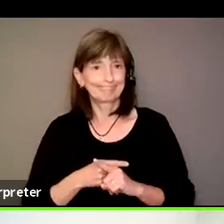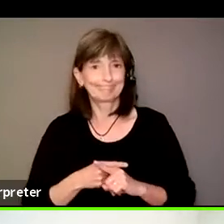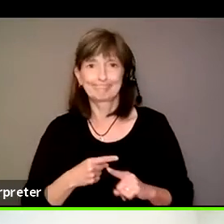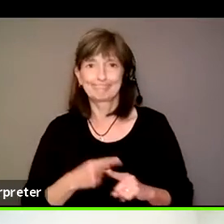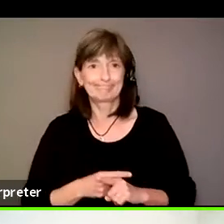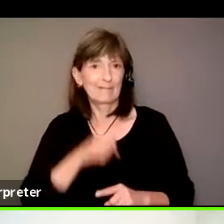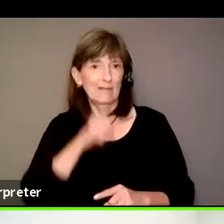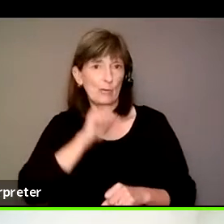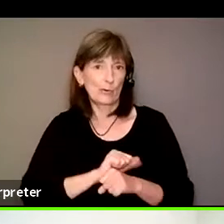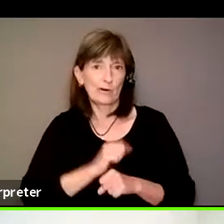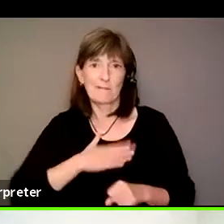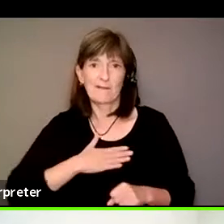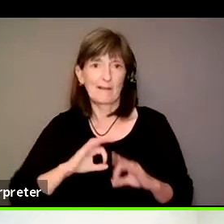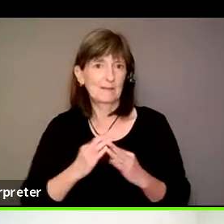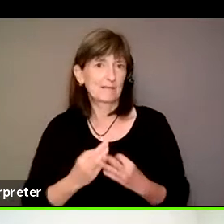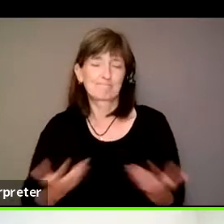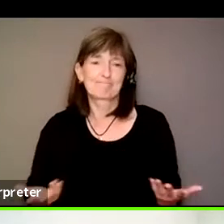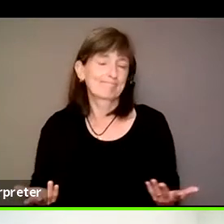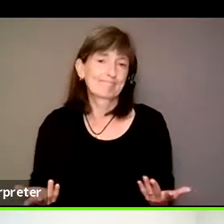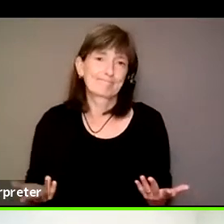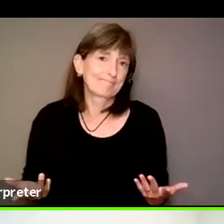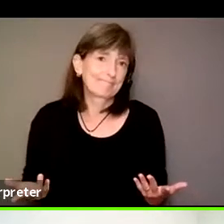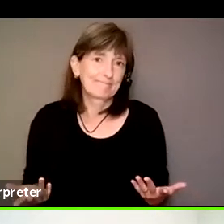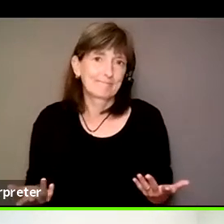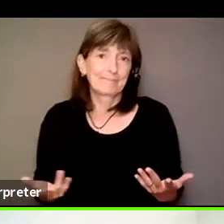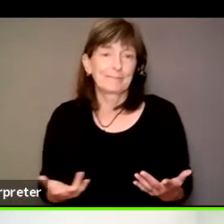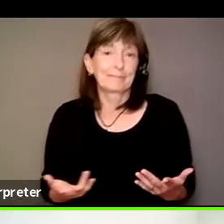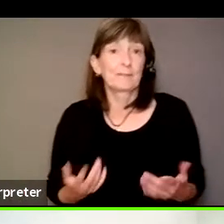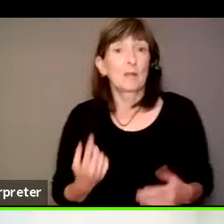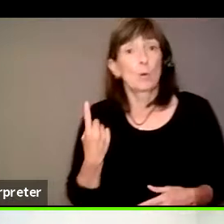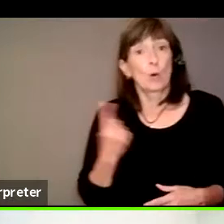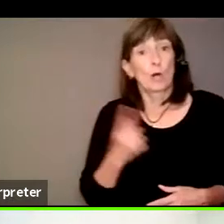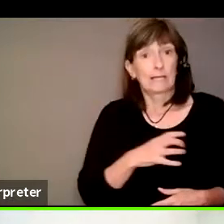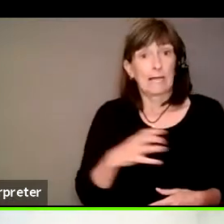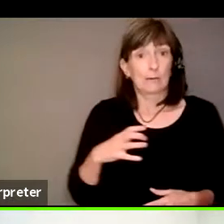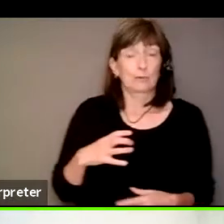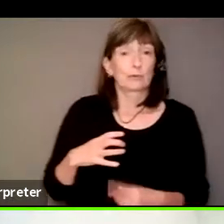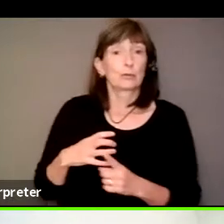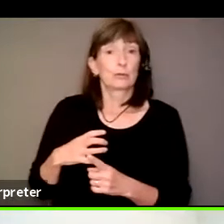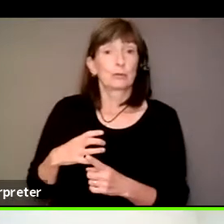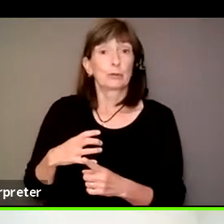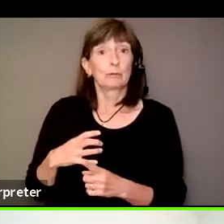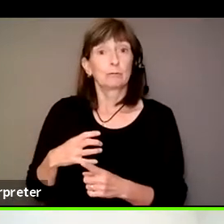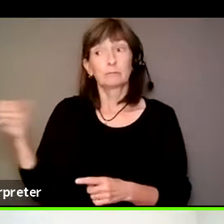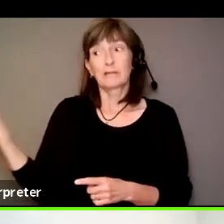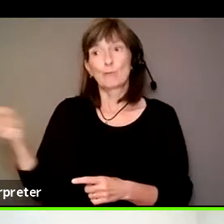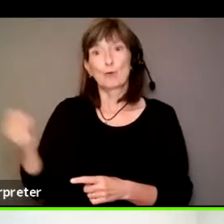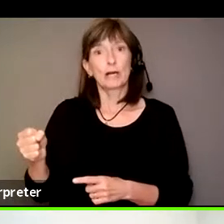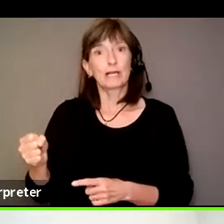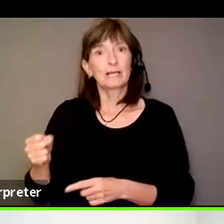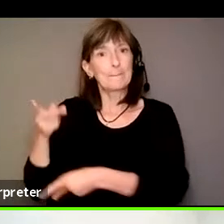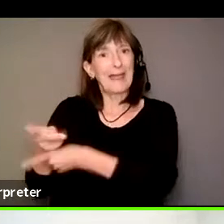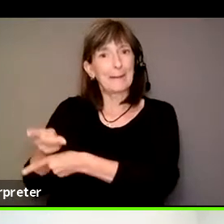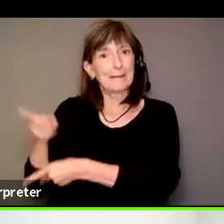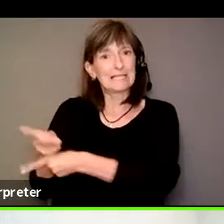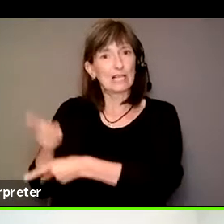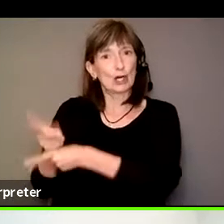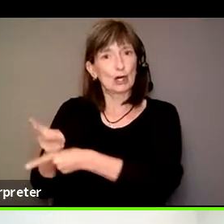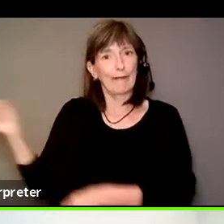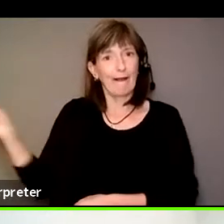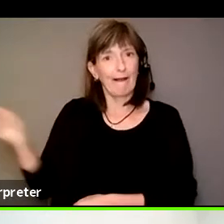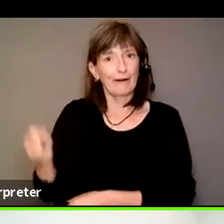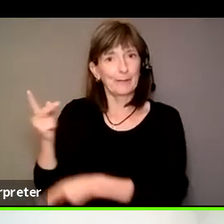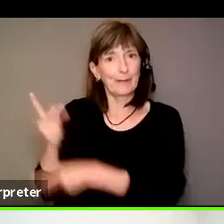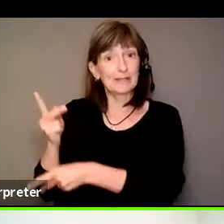wouldn't be able to accommodate that in their schedule. So one council in particular brought in a babysitter. They had